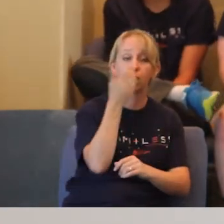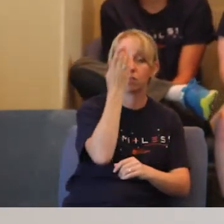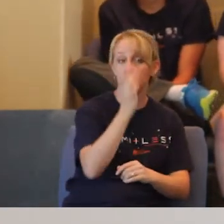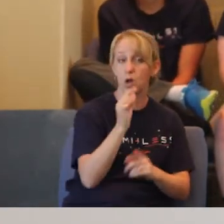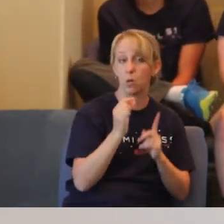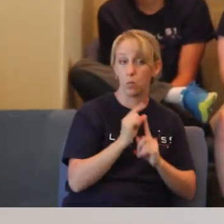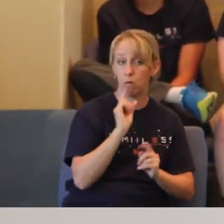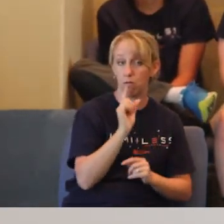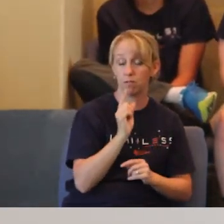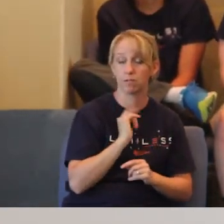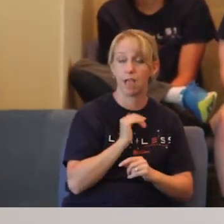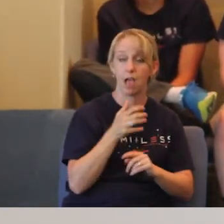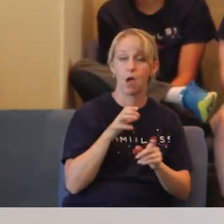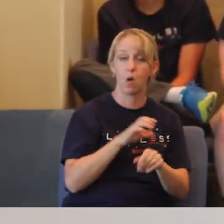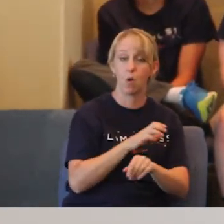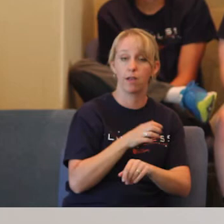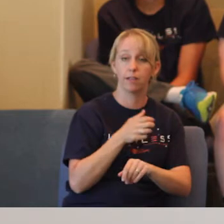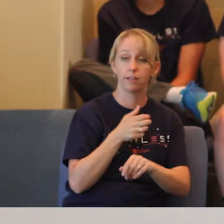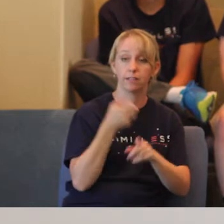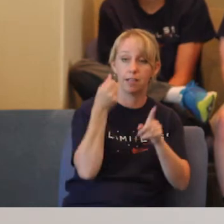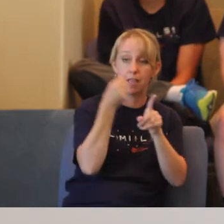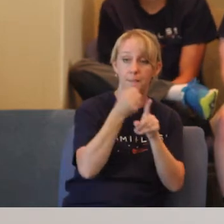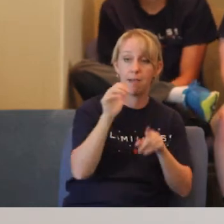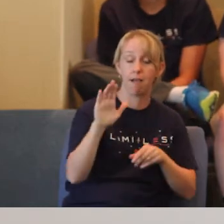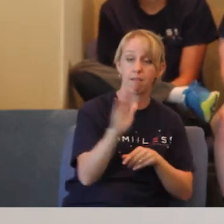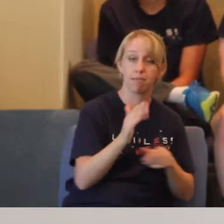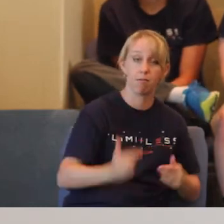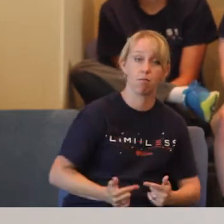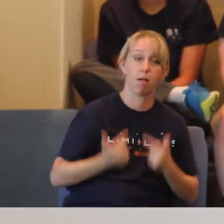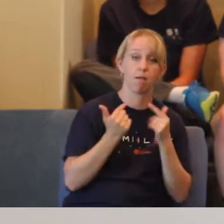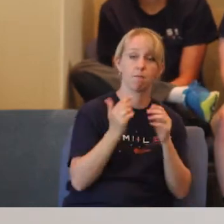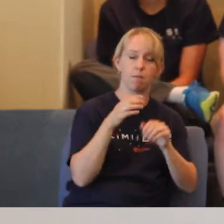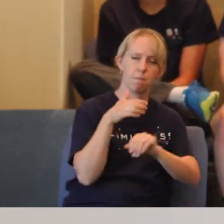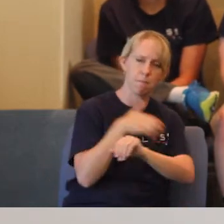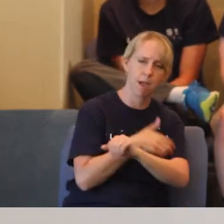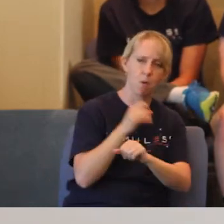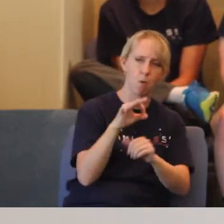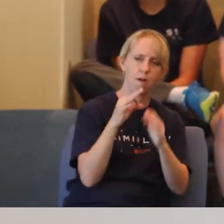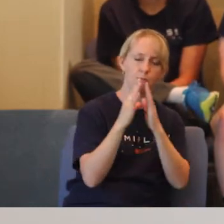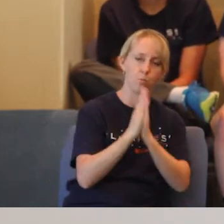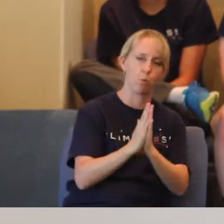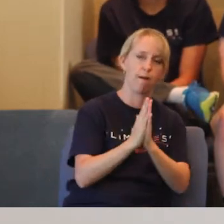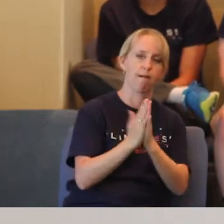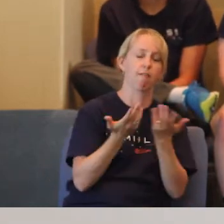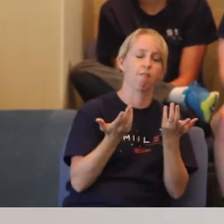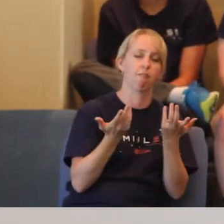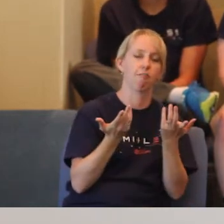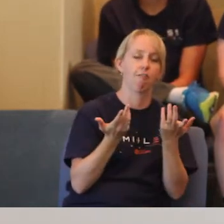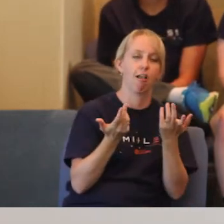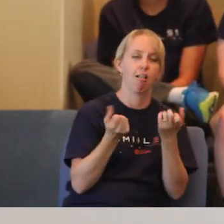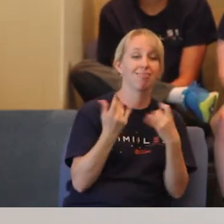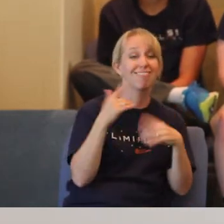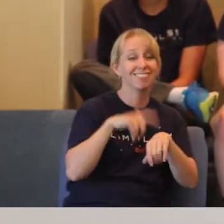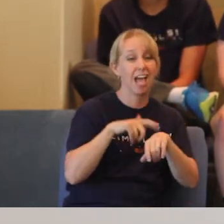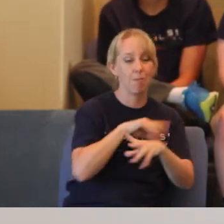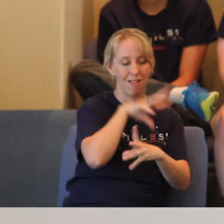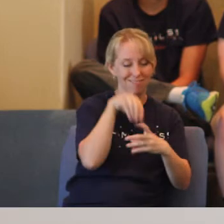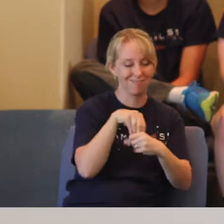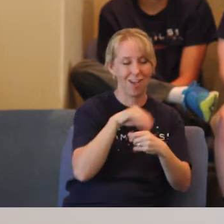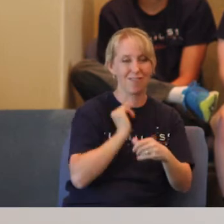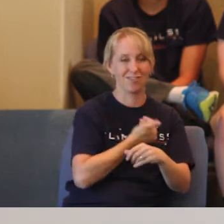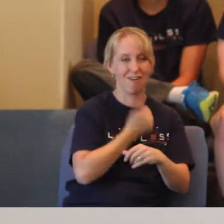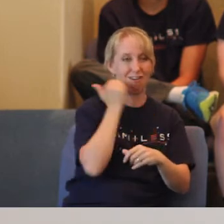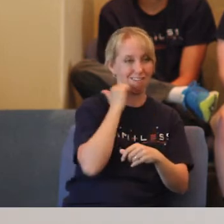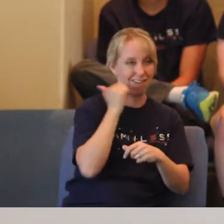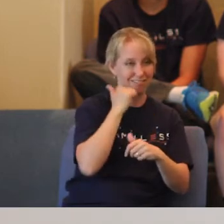the power of prayer. Sometimes we get caught up in our daily lives and don't realize the